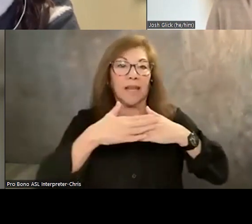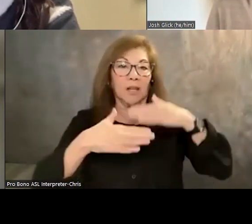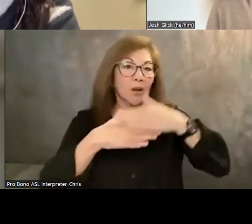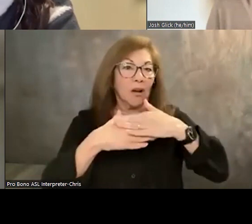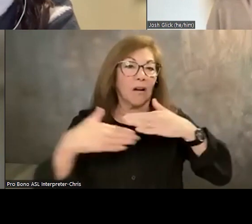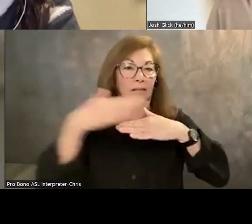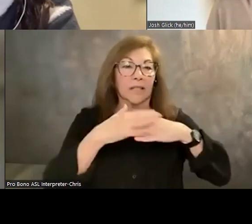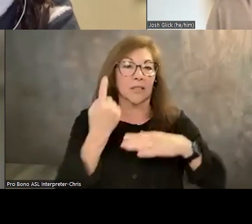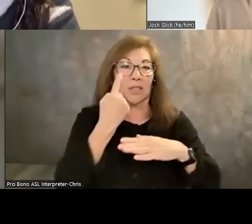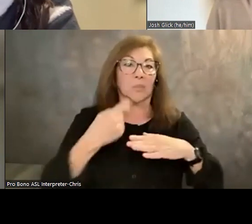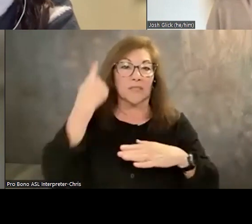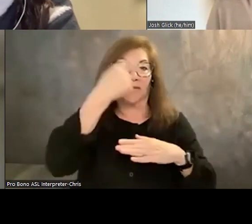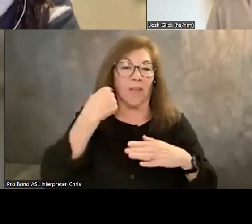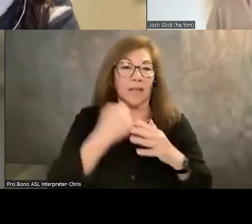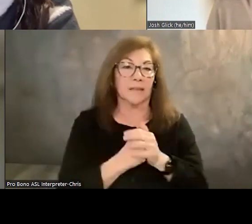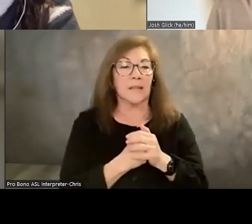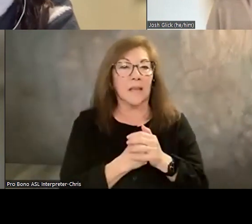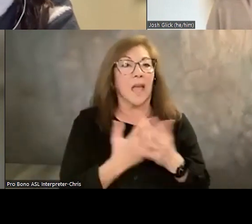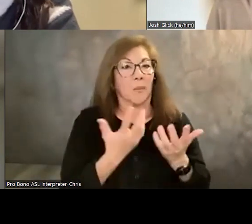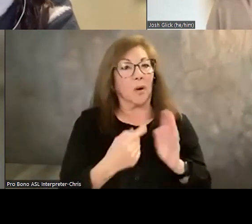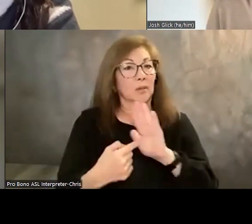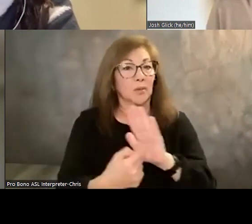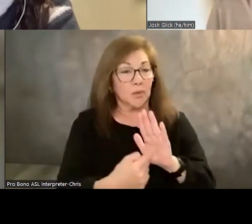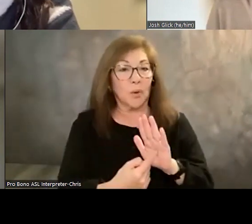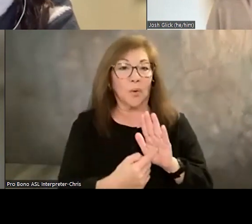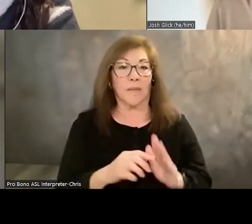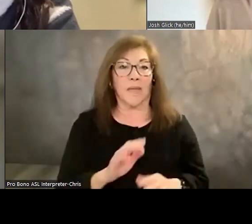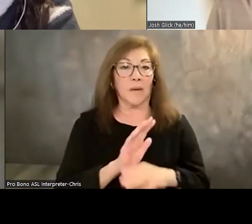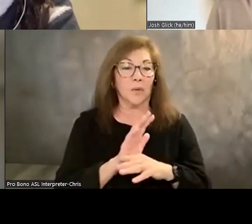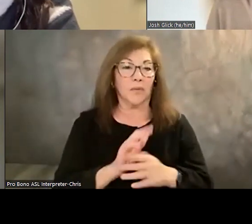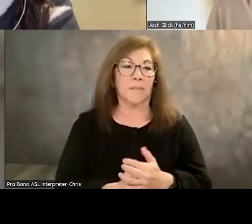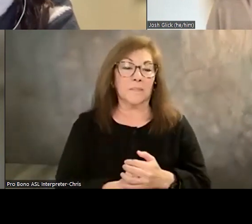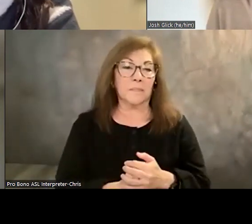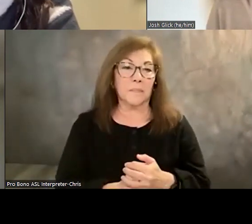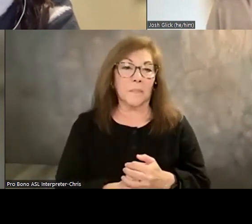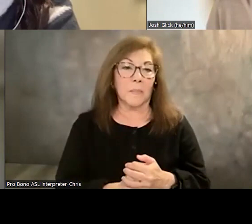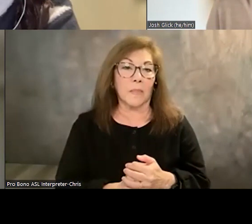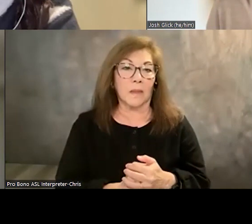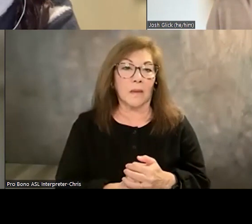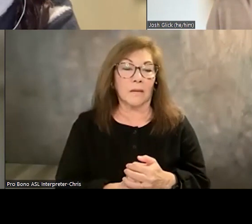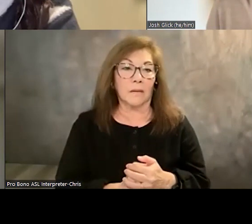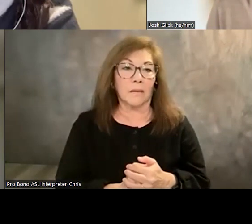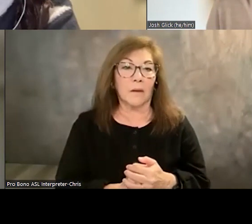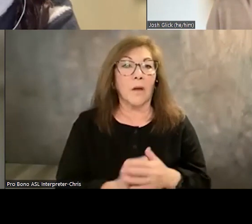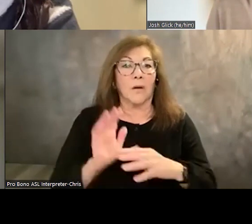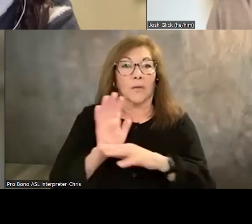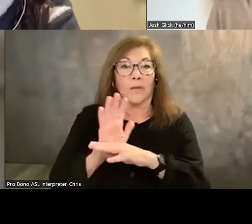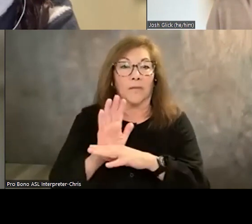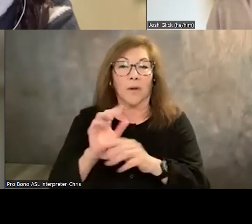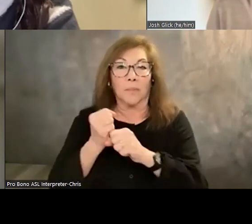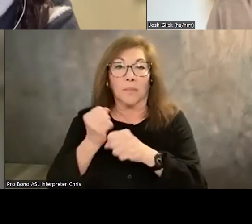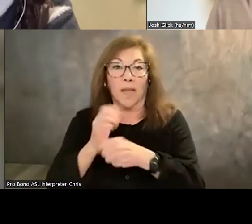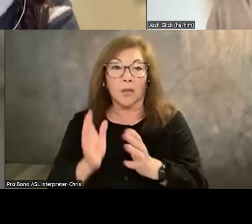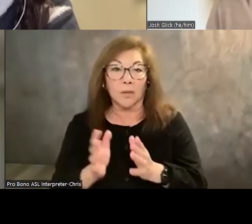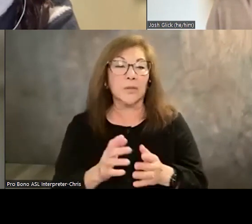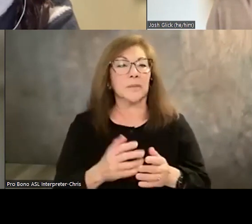face. And that's what we wanted to show in that clip. But so for the filmmakers and people that might be